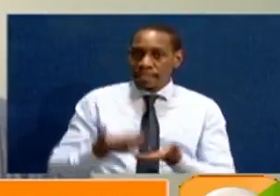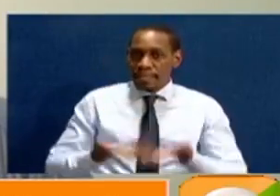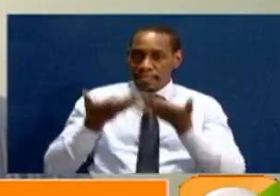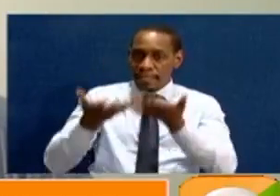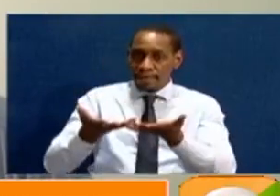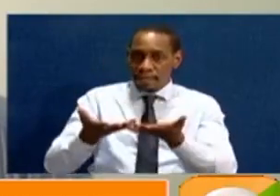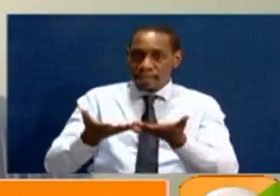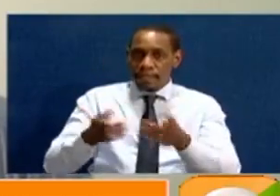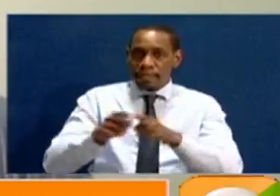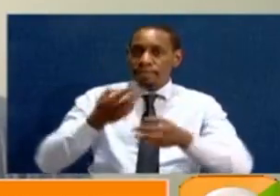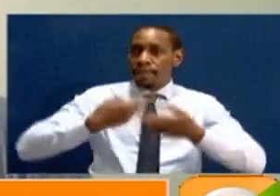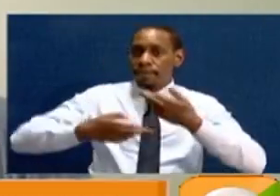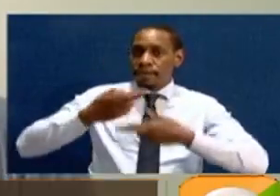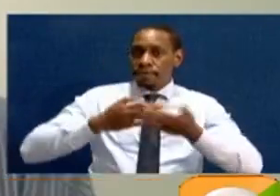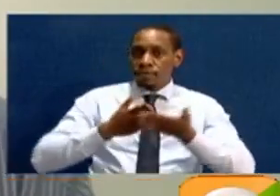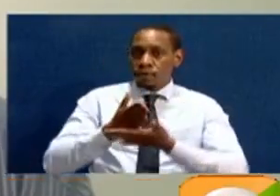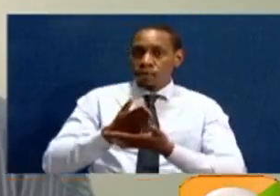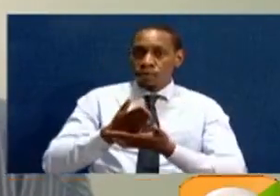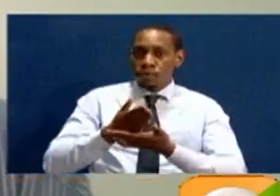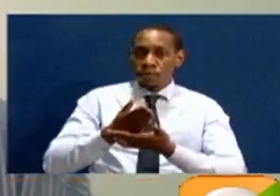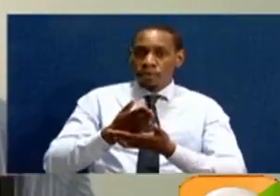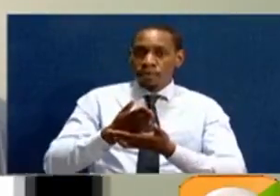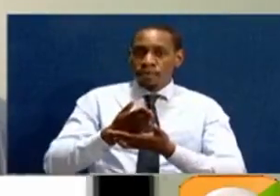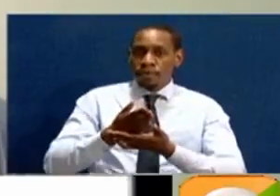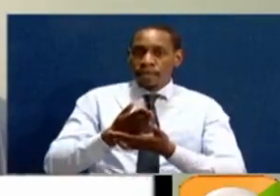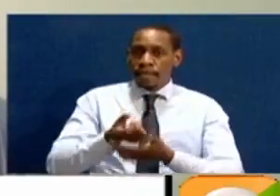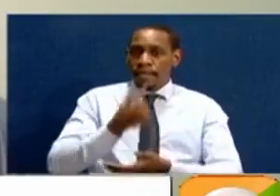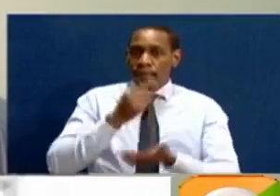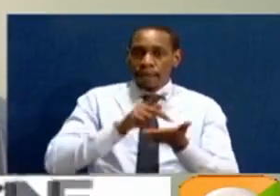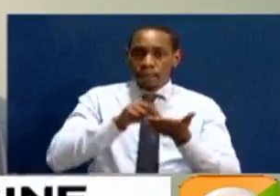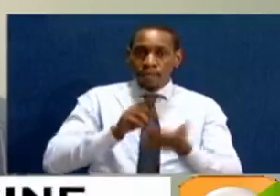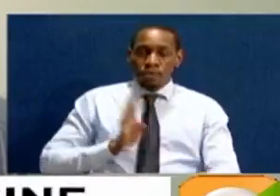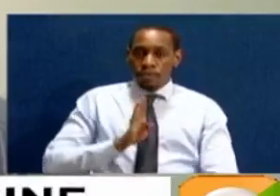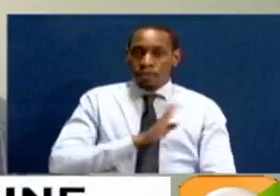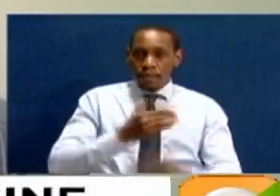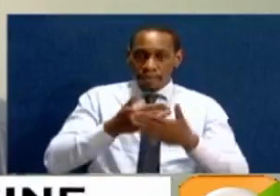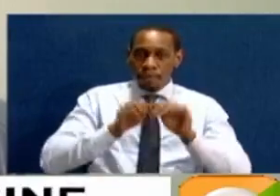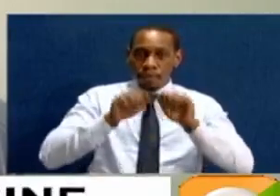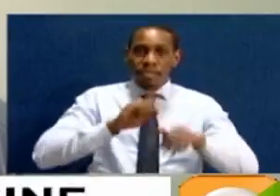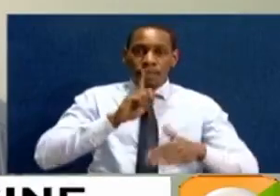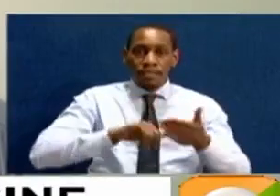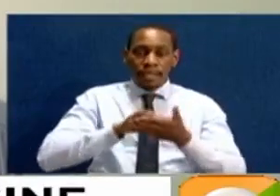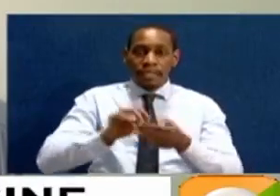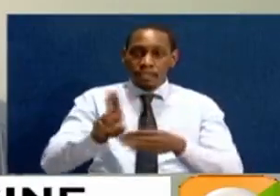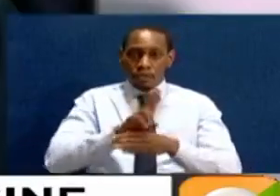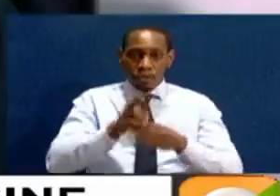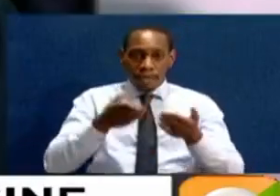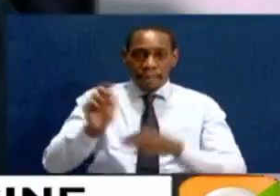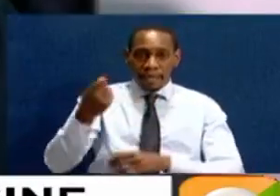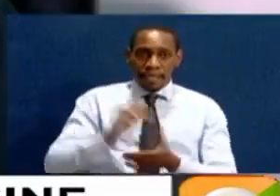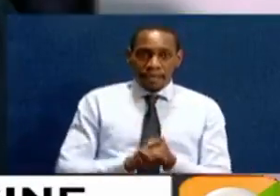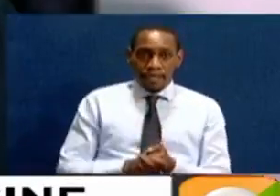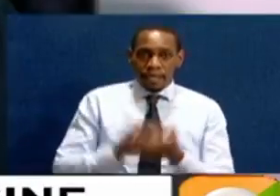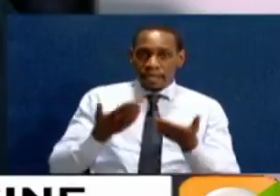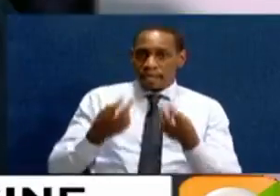presented and be reviewed by Pharmacy and Poisons Board before we can then say that it will be utilized in Kenya. And